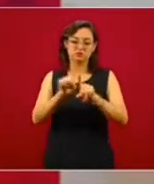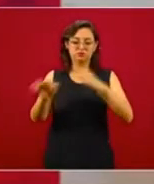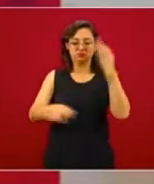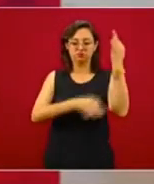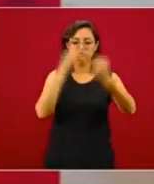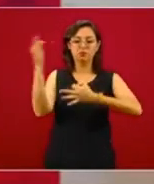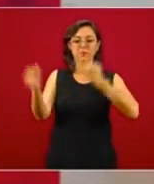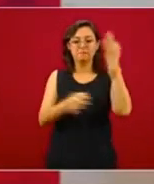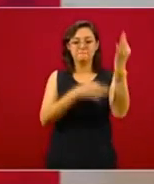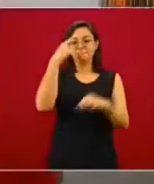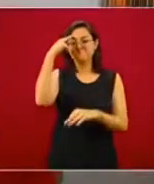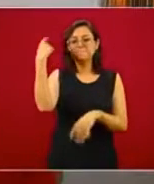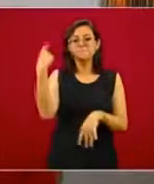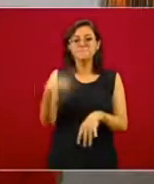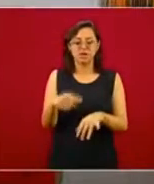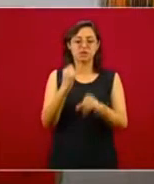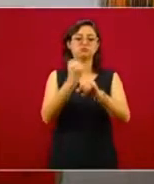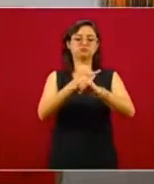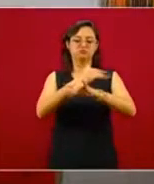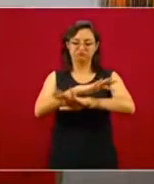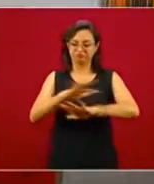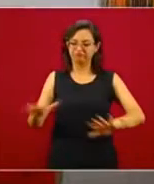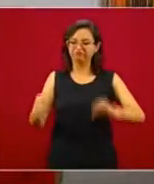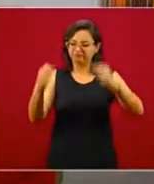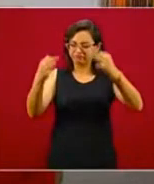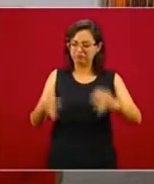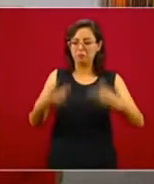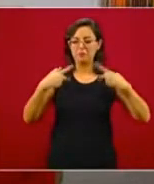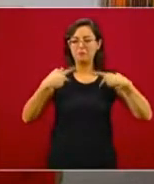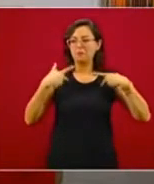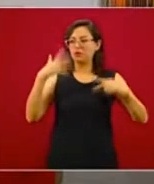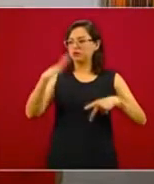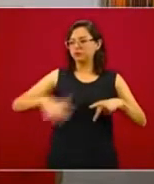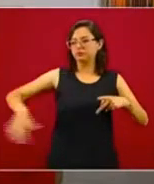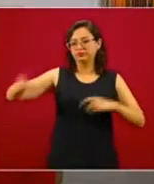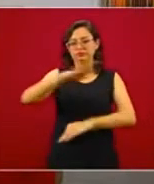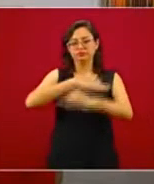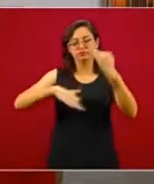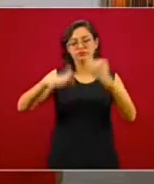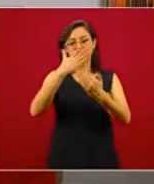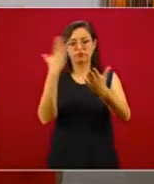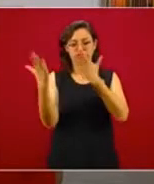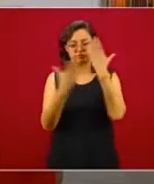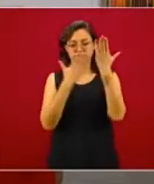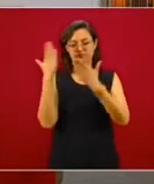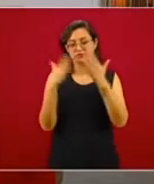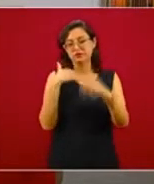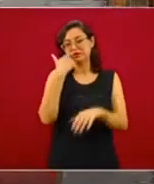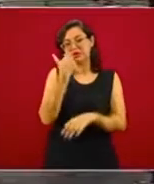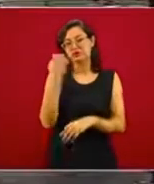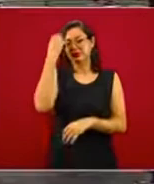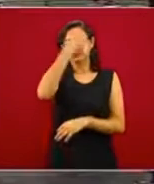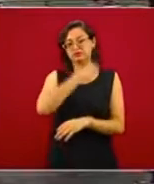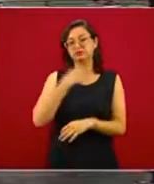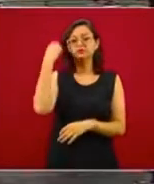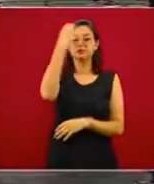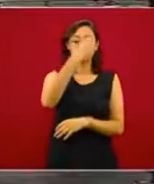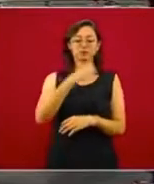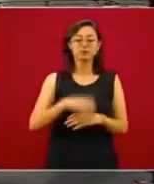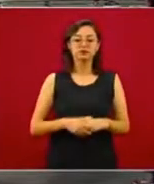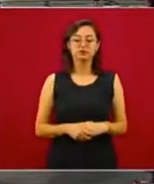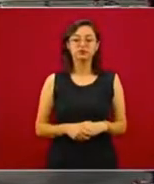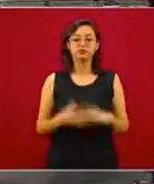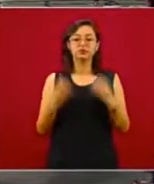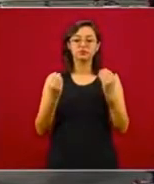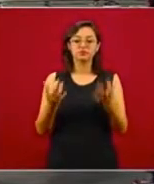our website and on the general media for informing the students population that